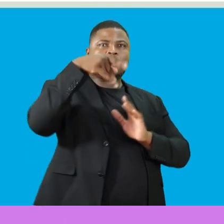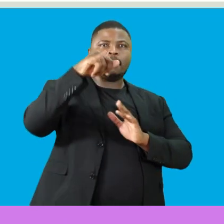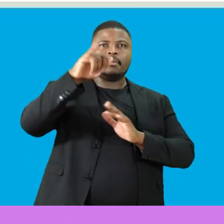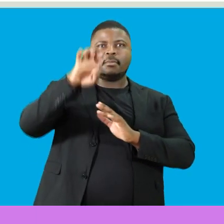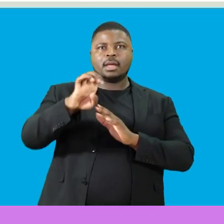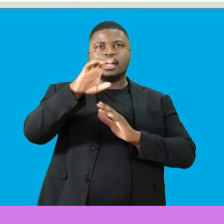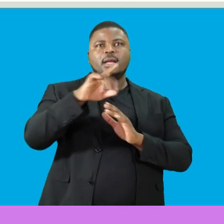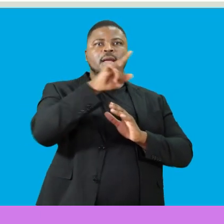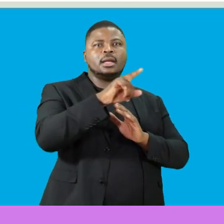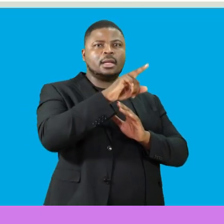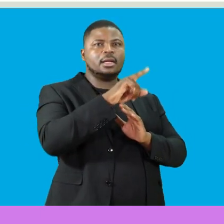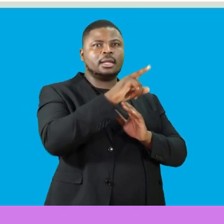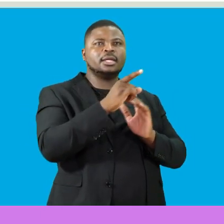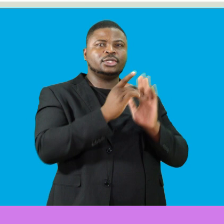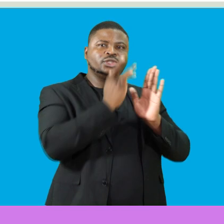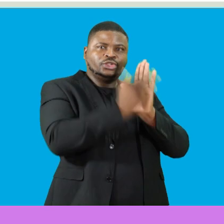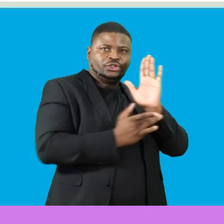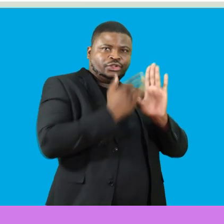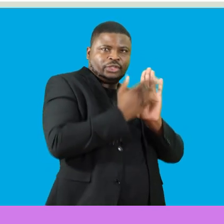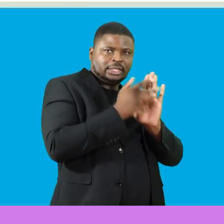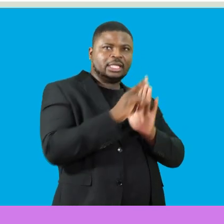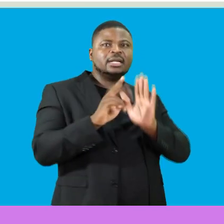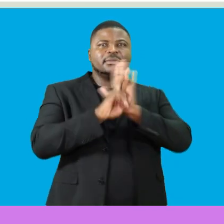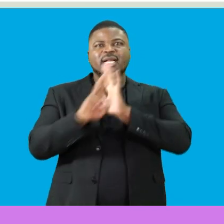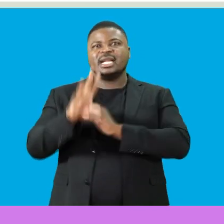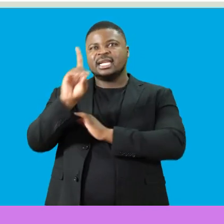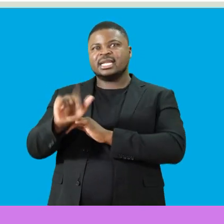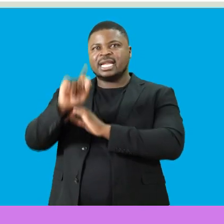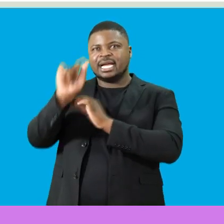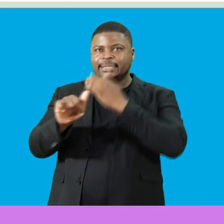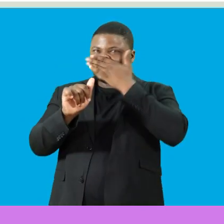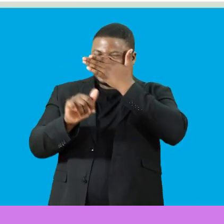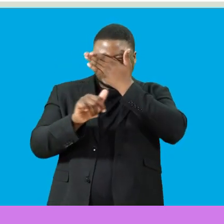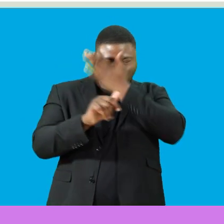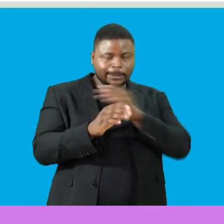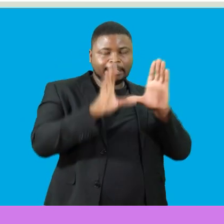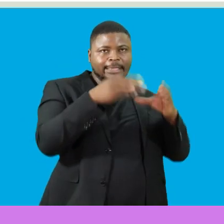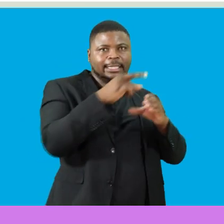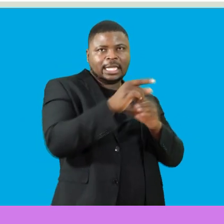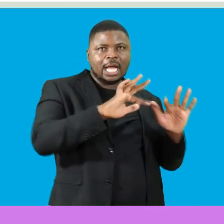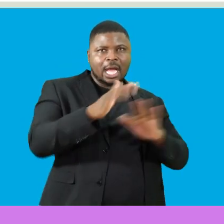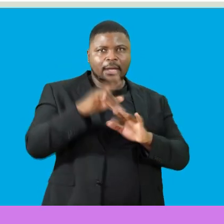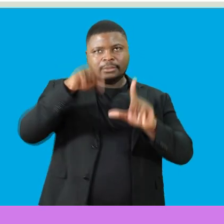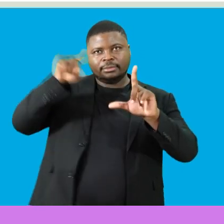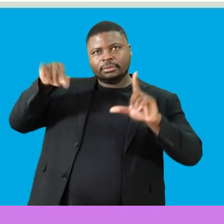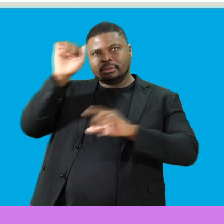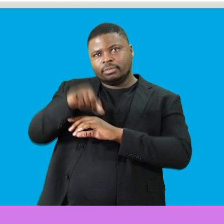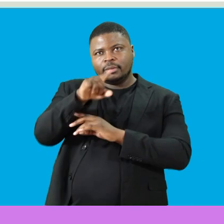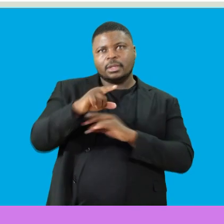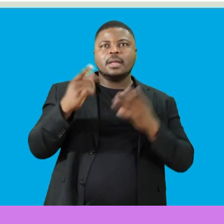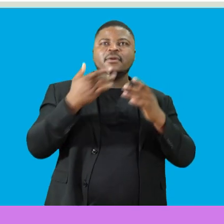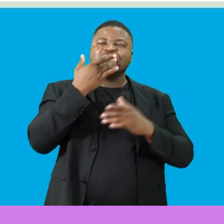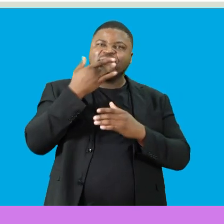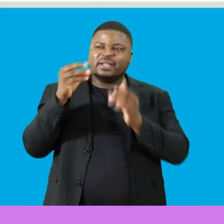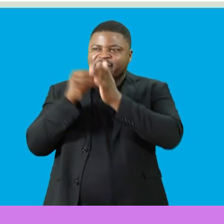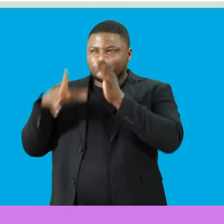gave an example of the different flavors that learners like or number of students like. So we're given the percentage of the learners that like different